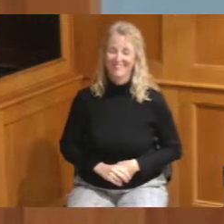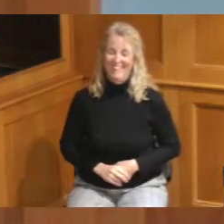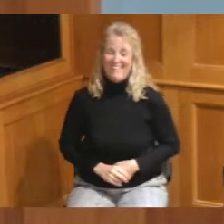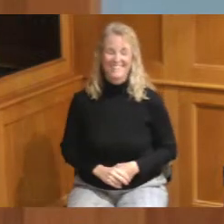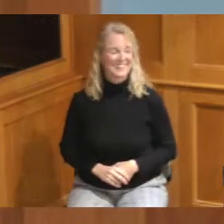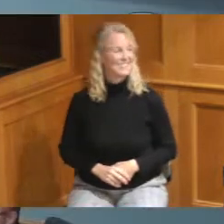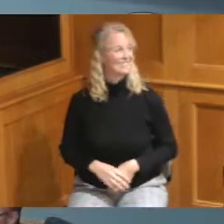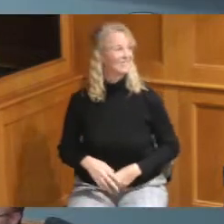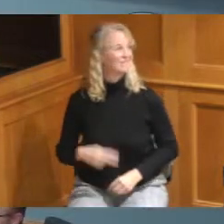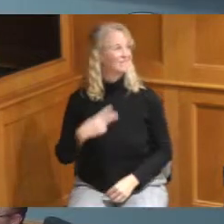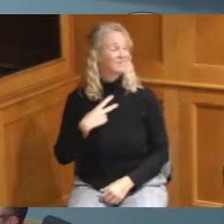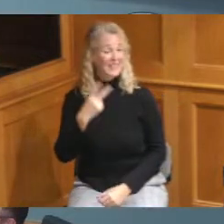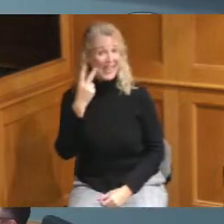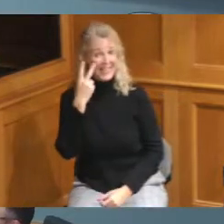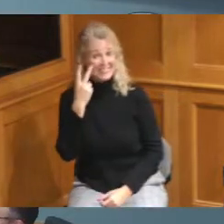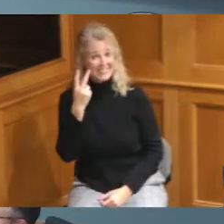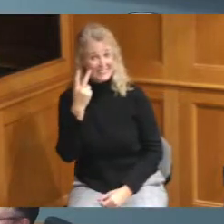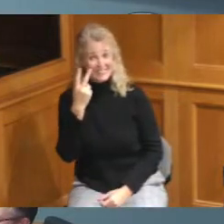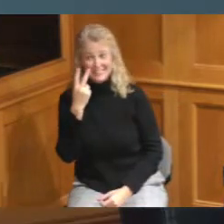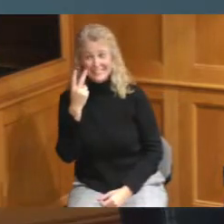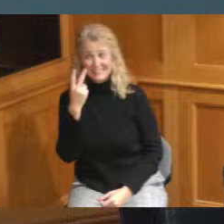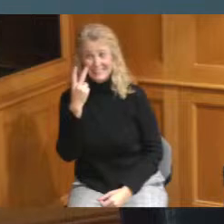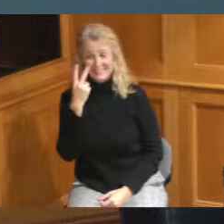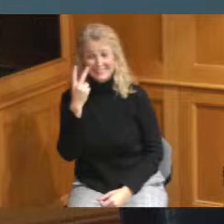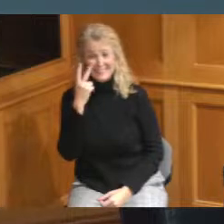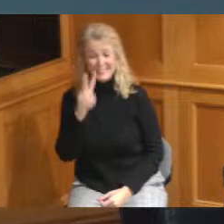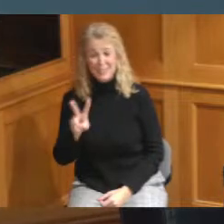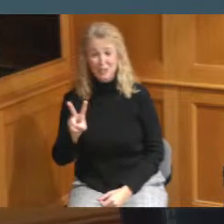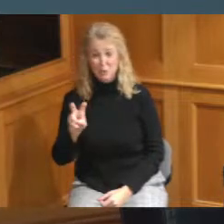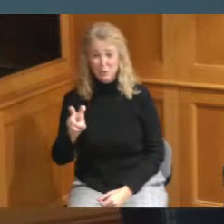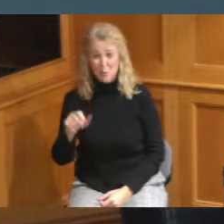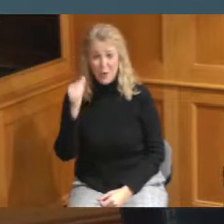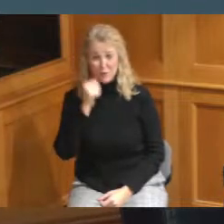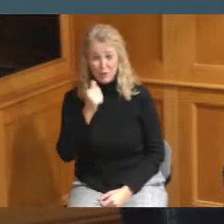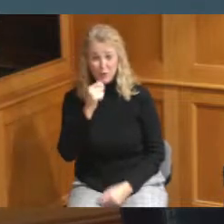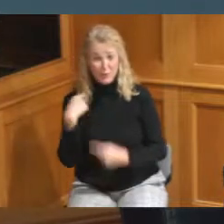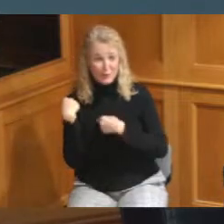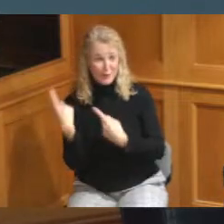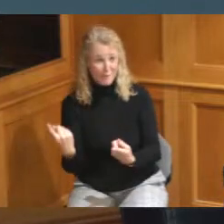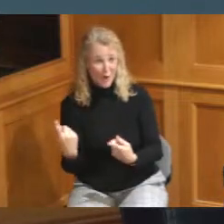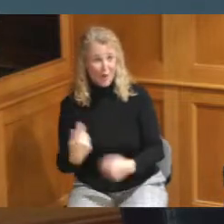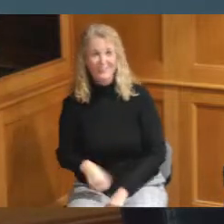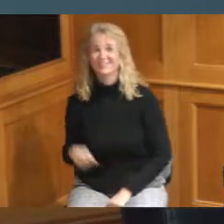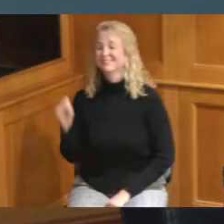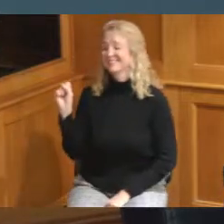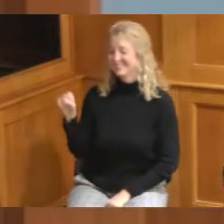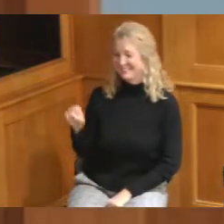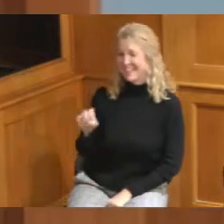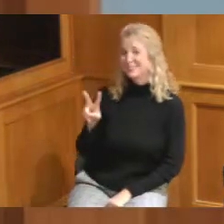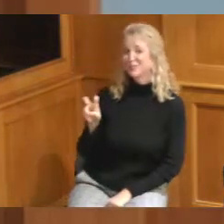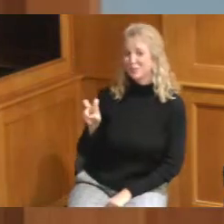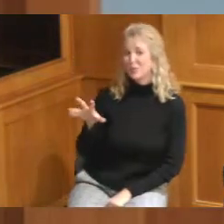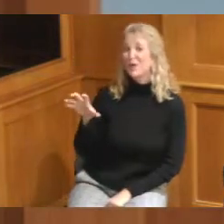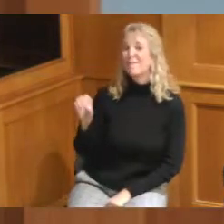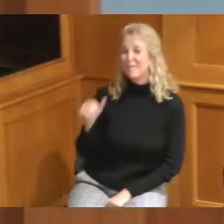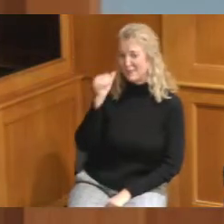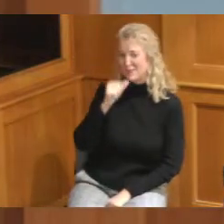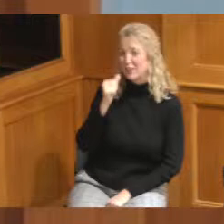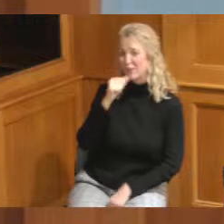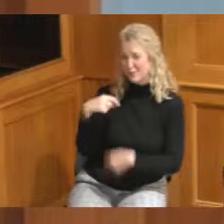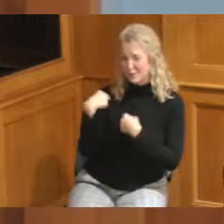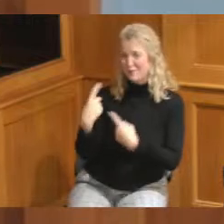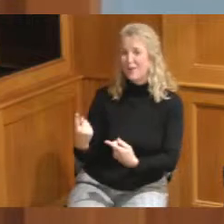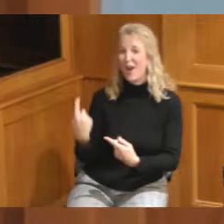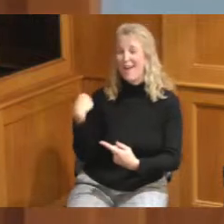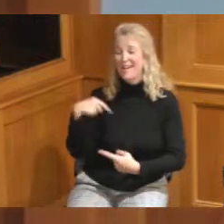I see you've served up to 200 youth so far. Yes, we have great. served 250 youth this year. We